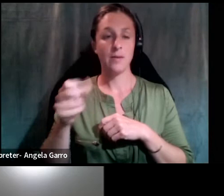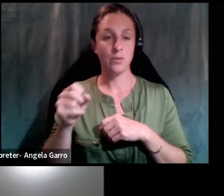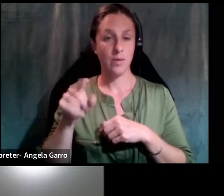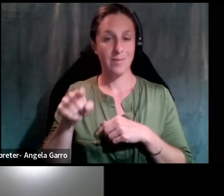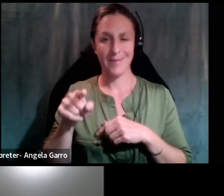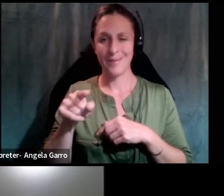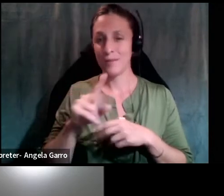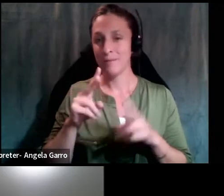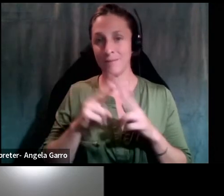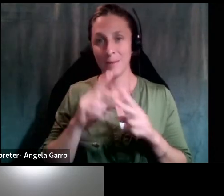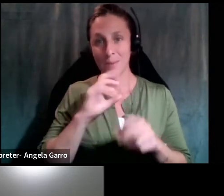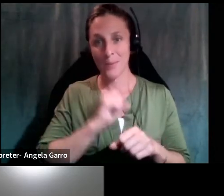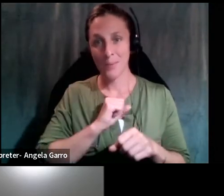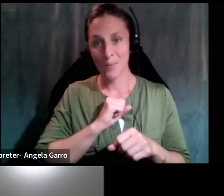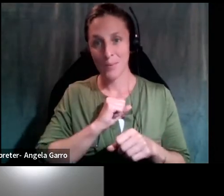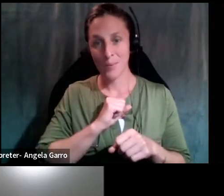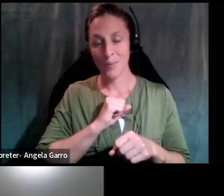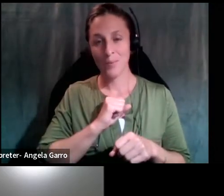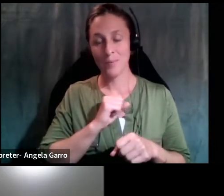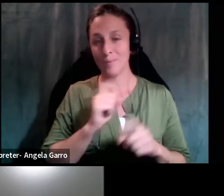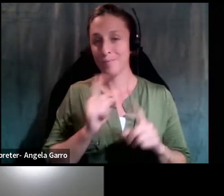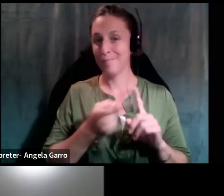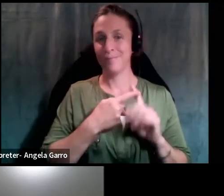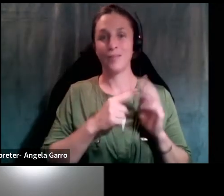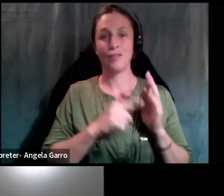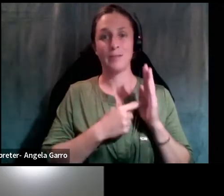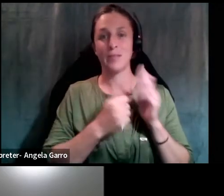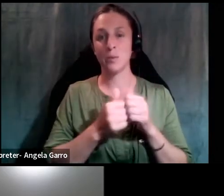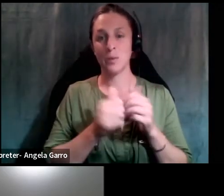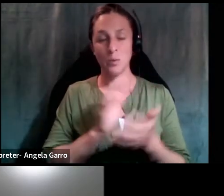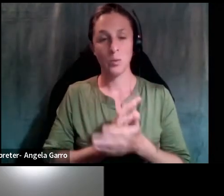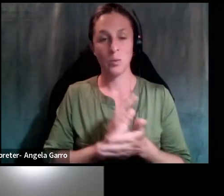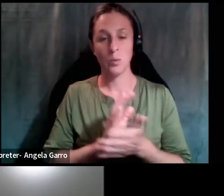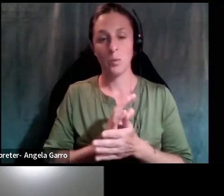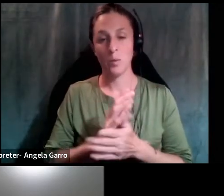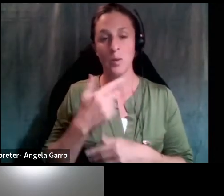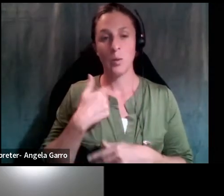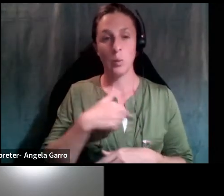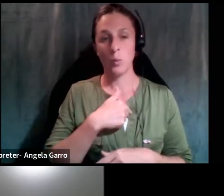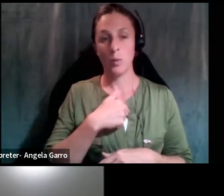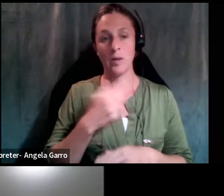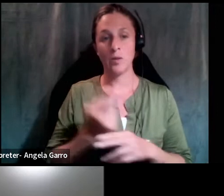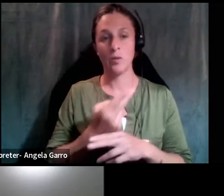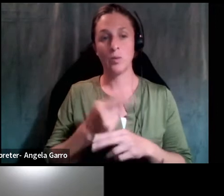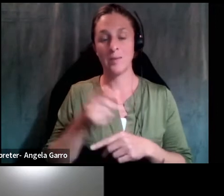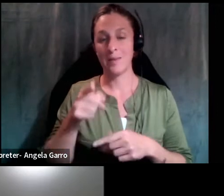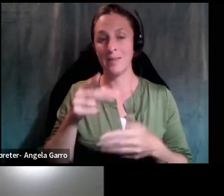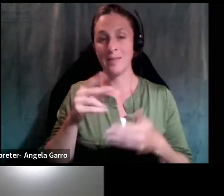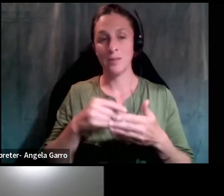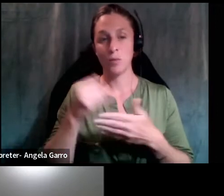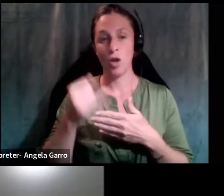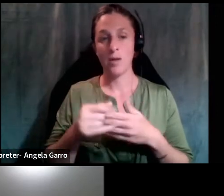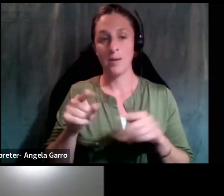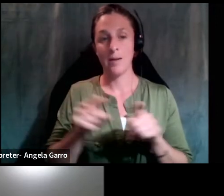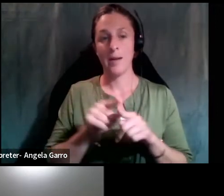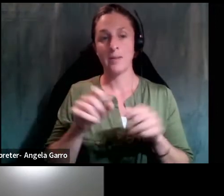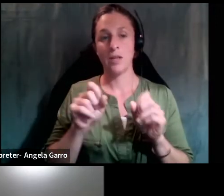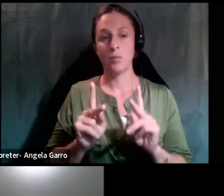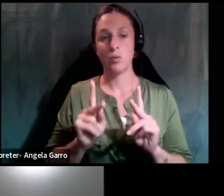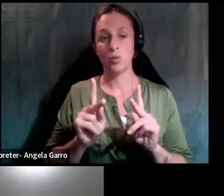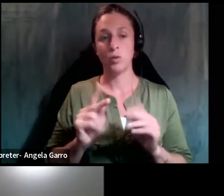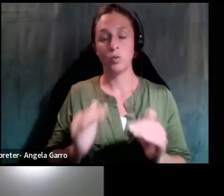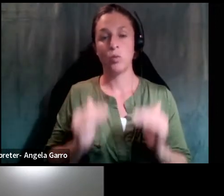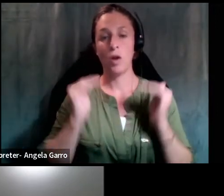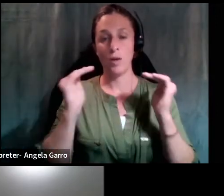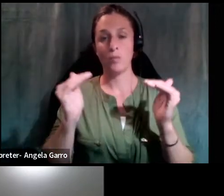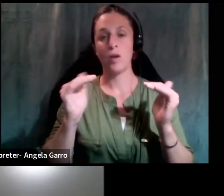very old. It's original with the school. And we're using this project as an opportunity to upgrade